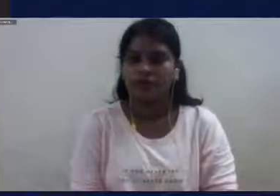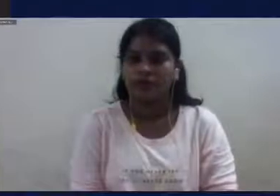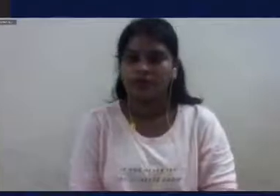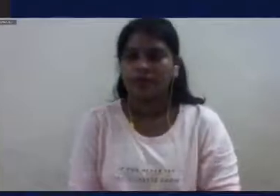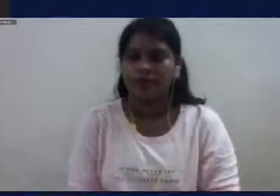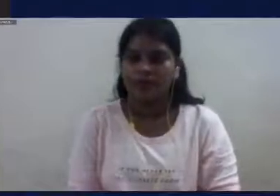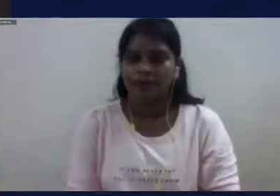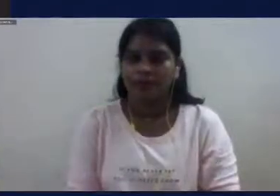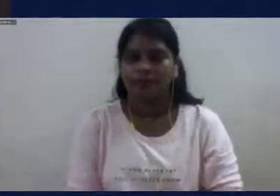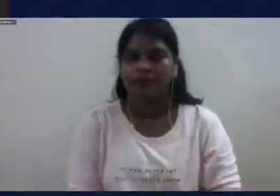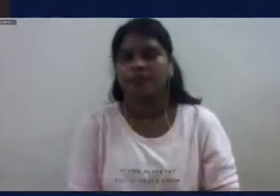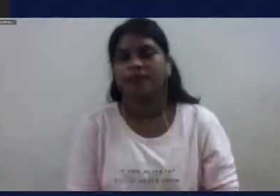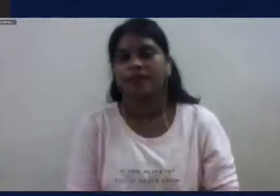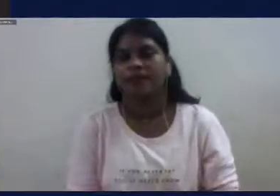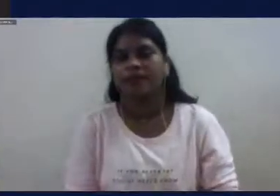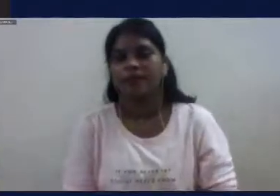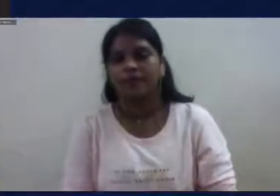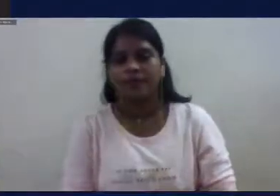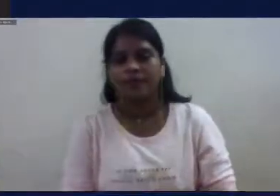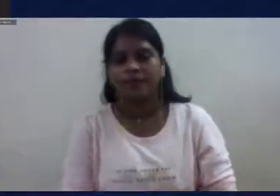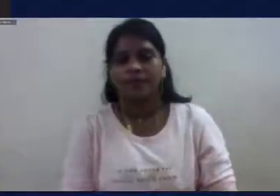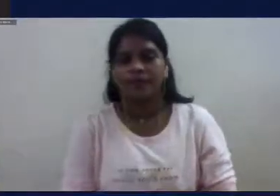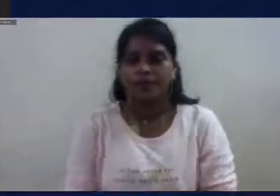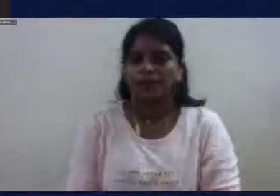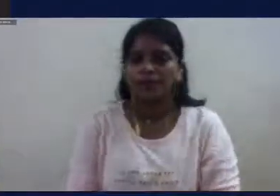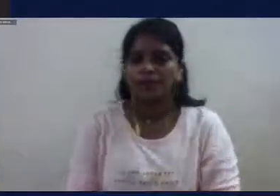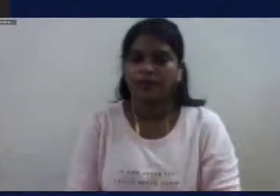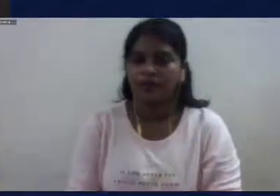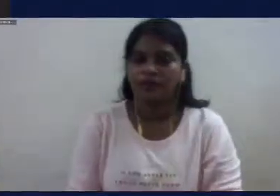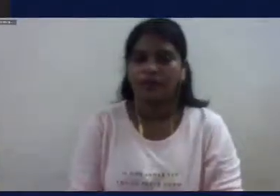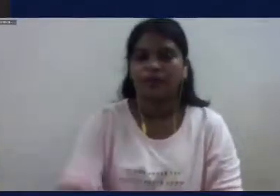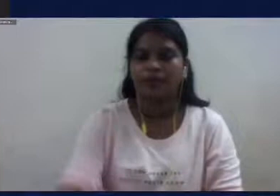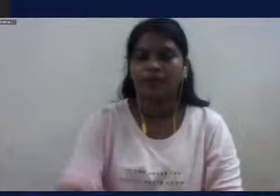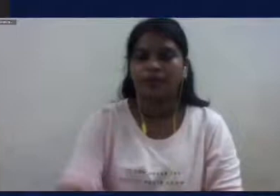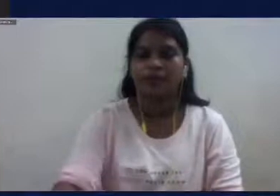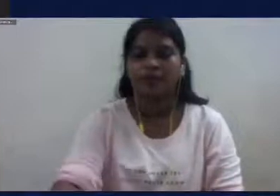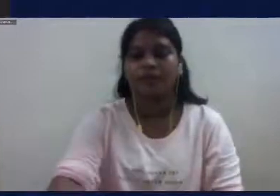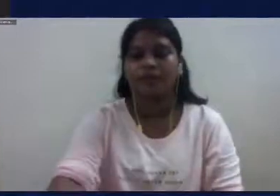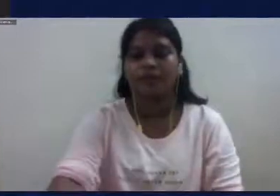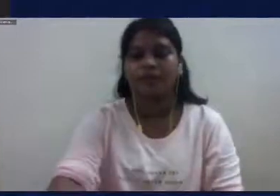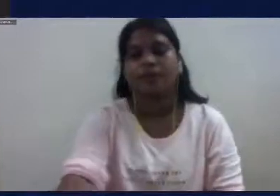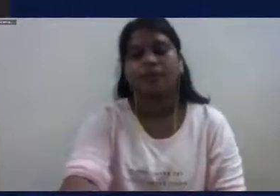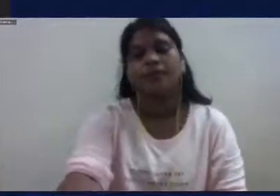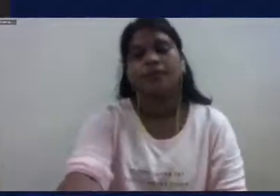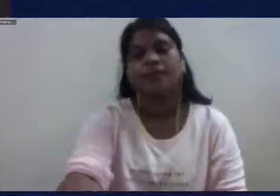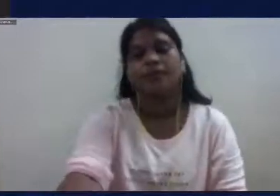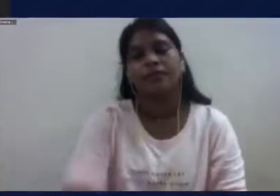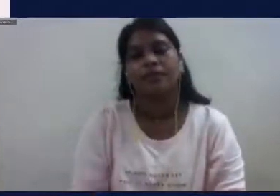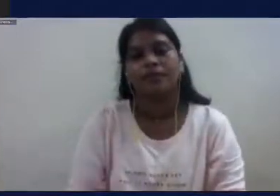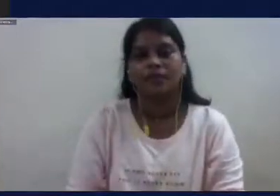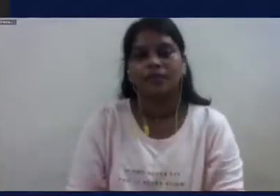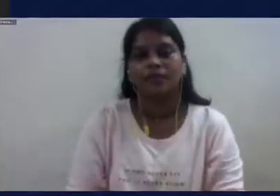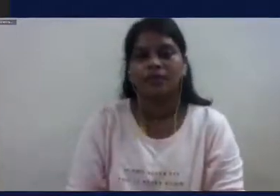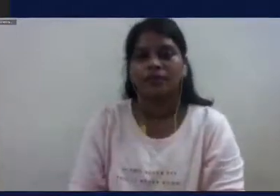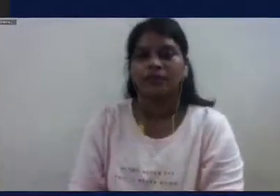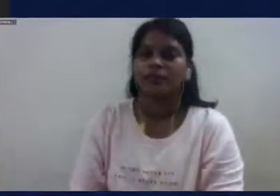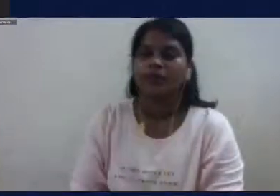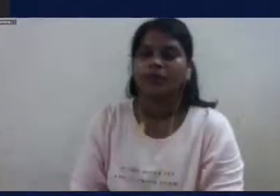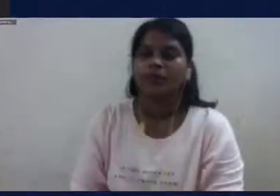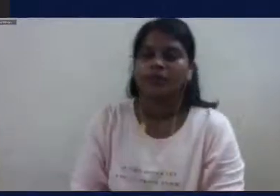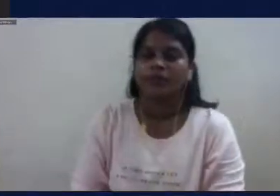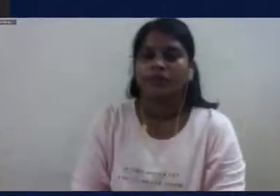duration about? It's not just about the raw numbers, it's about the human experience and values behind travel. So it's